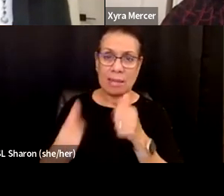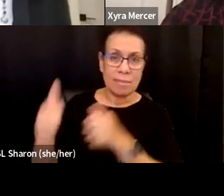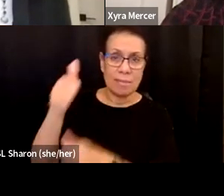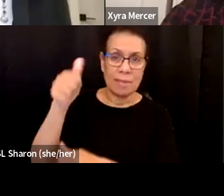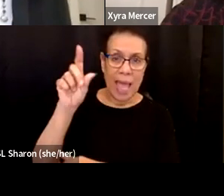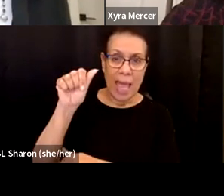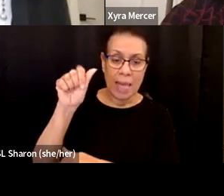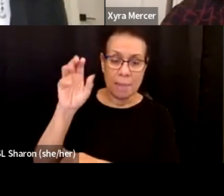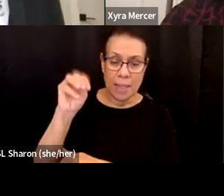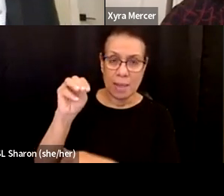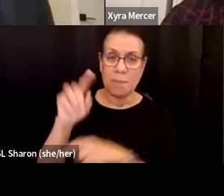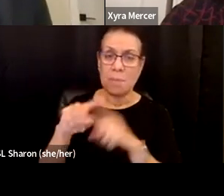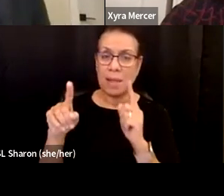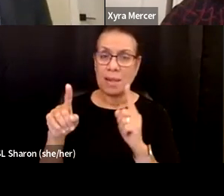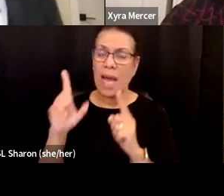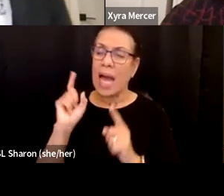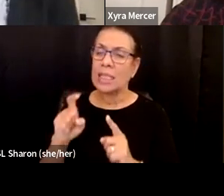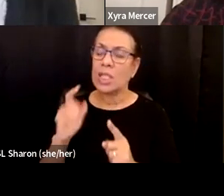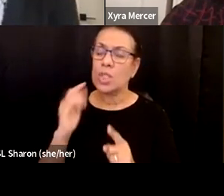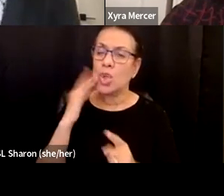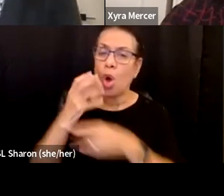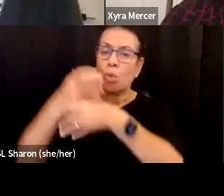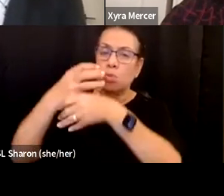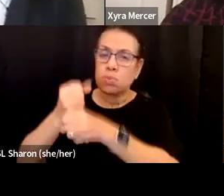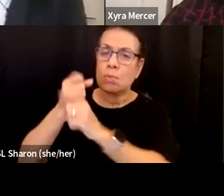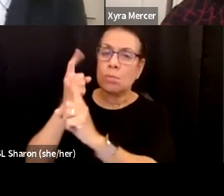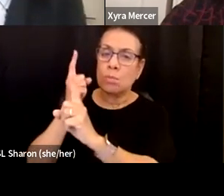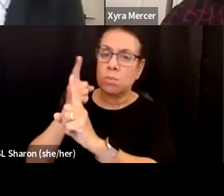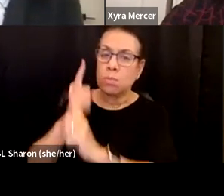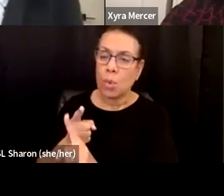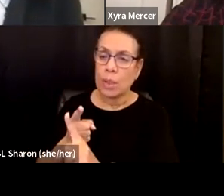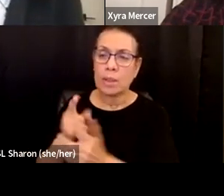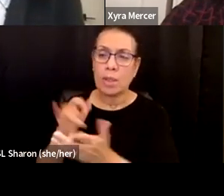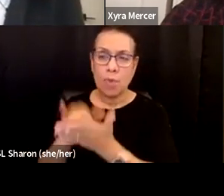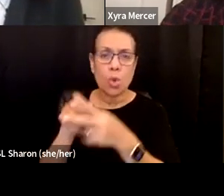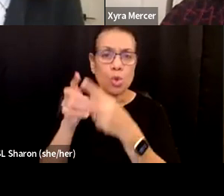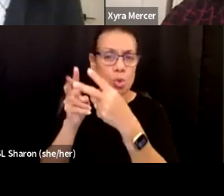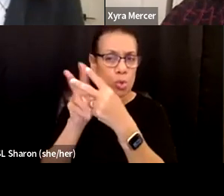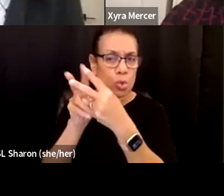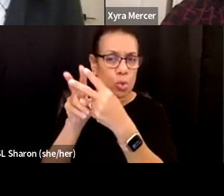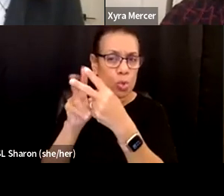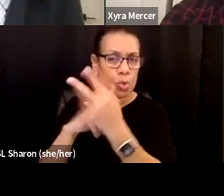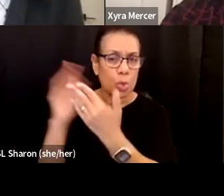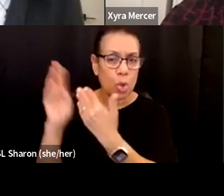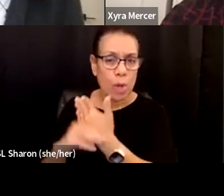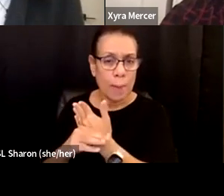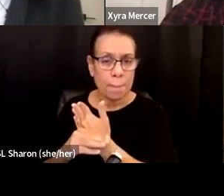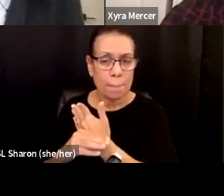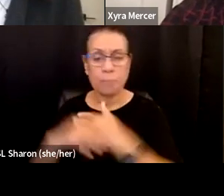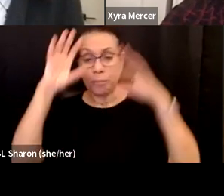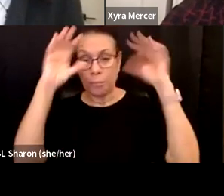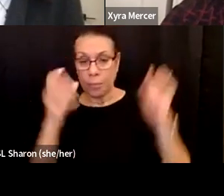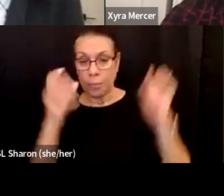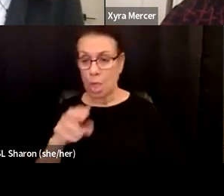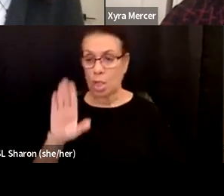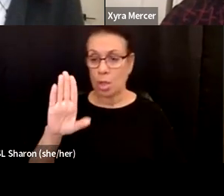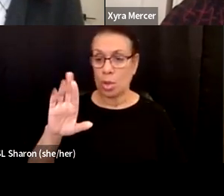know just the the the synopsis of of those two programs uh if dr granson is on i'm sure